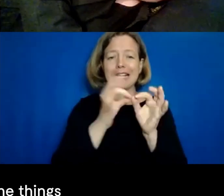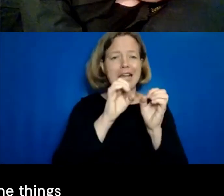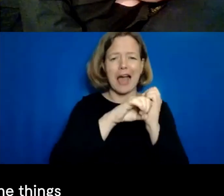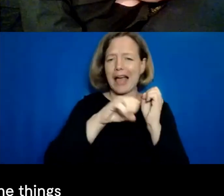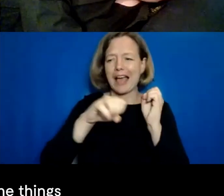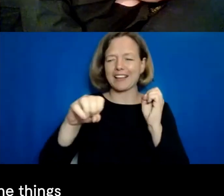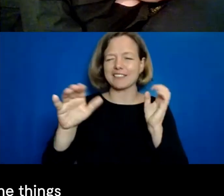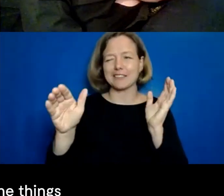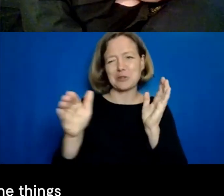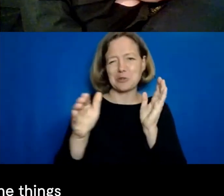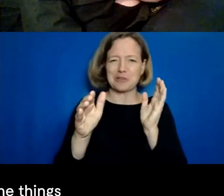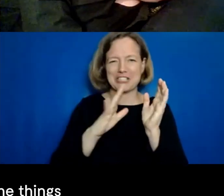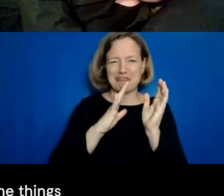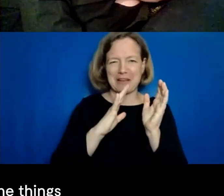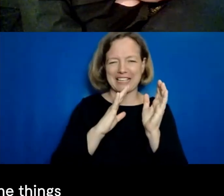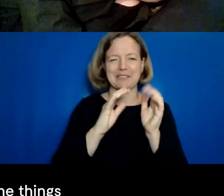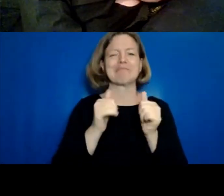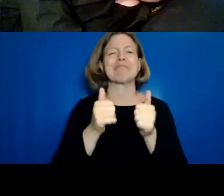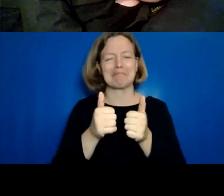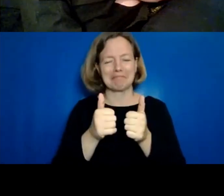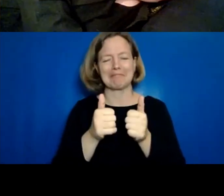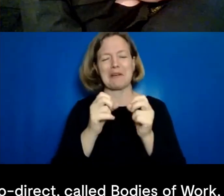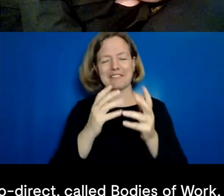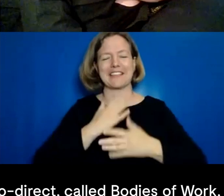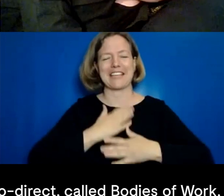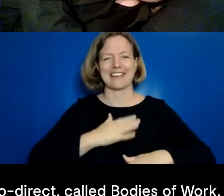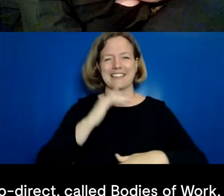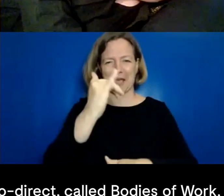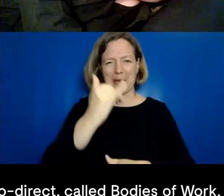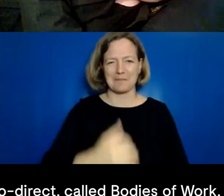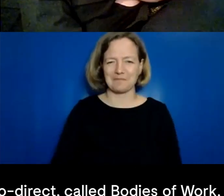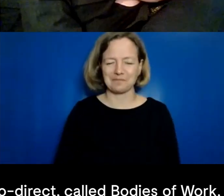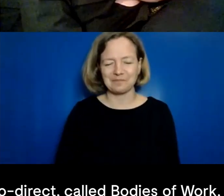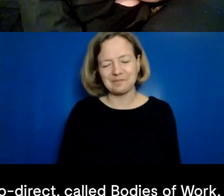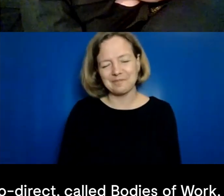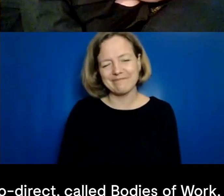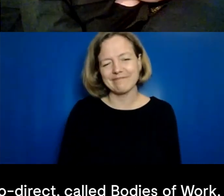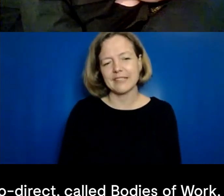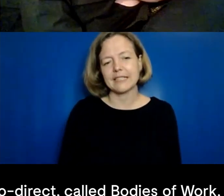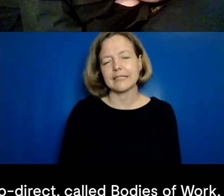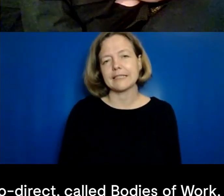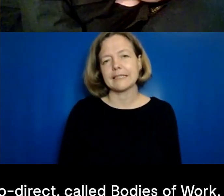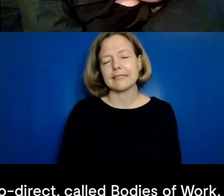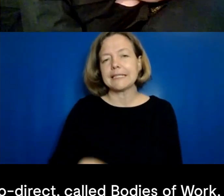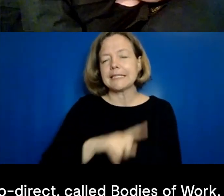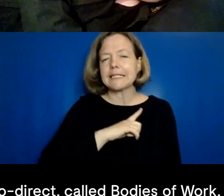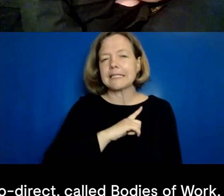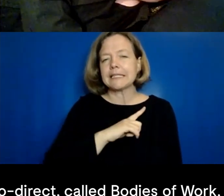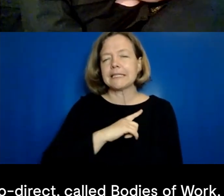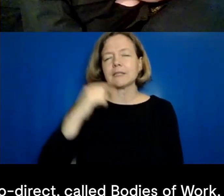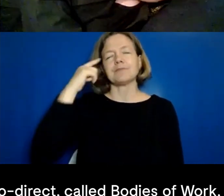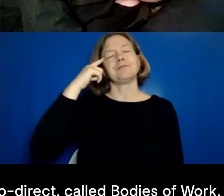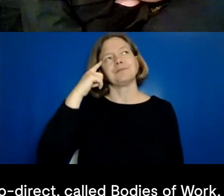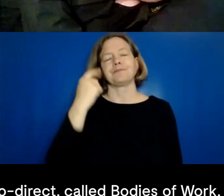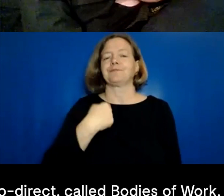One of the things I've been thinking a lot about lately, as the arts organization that I